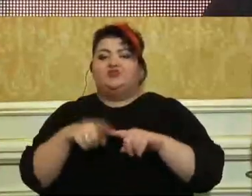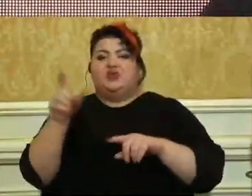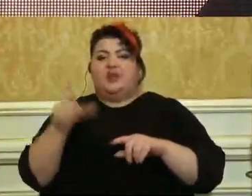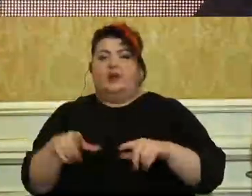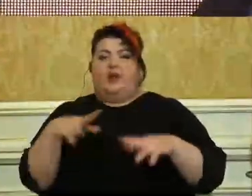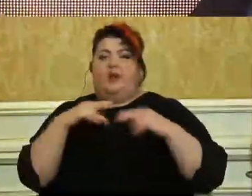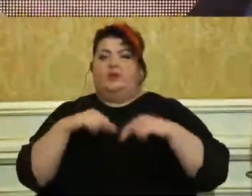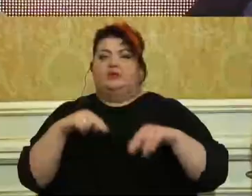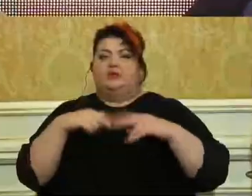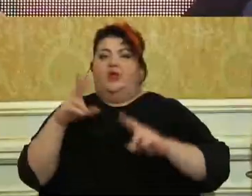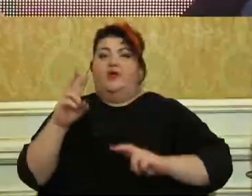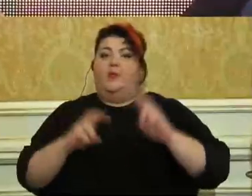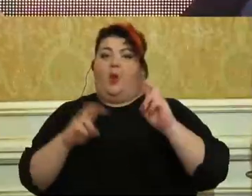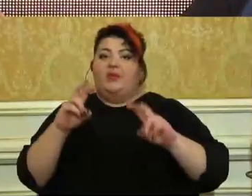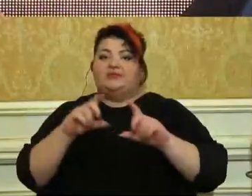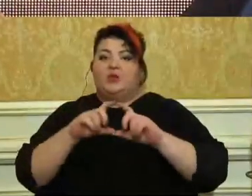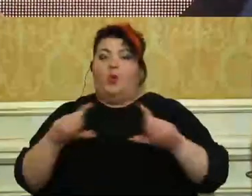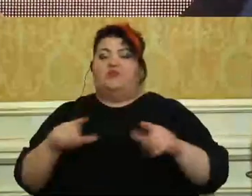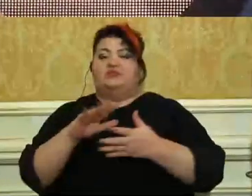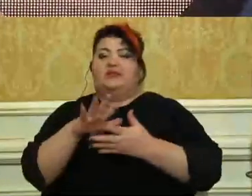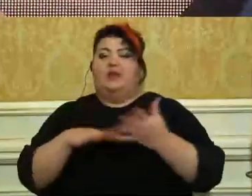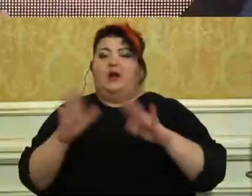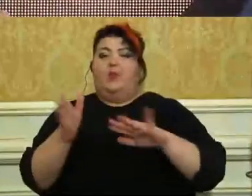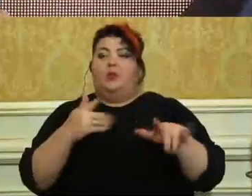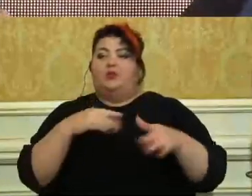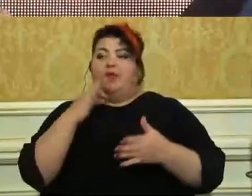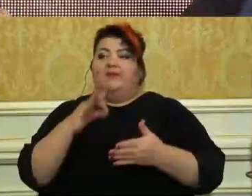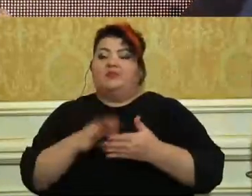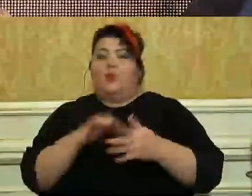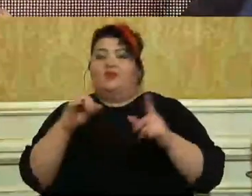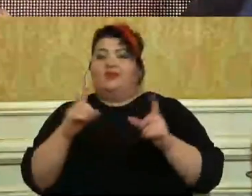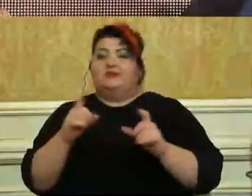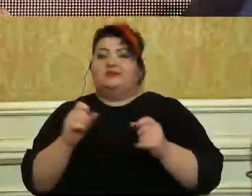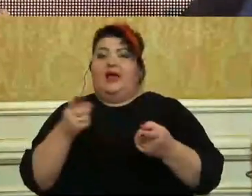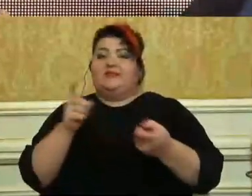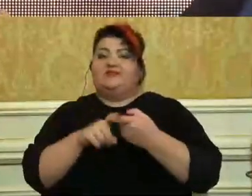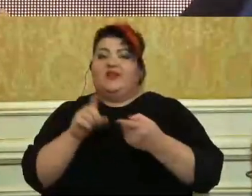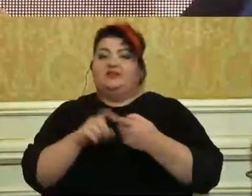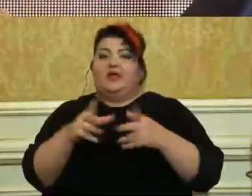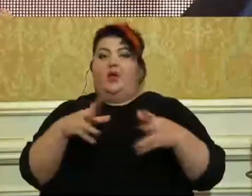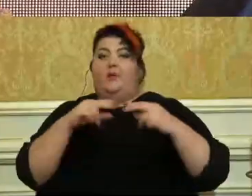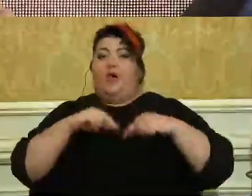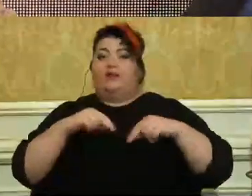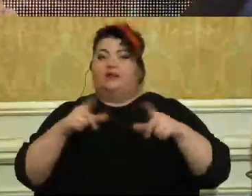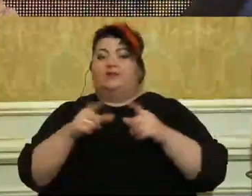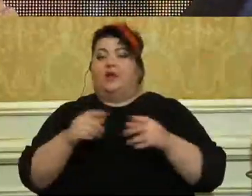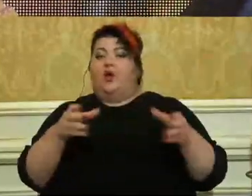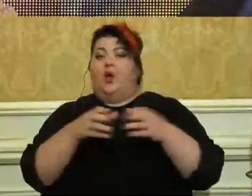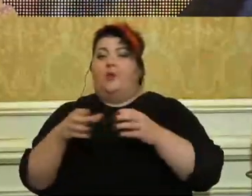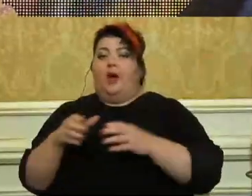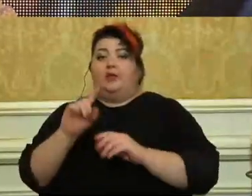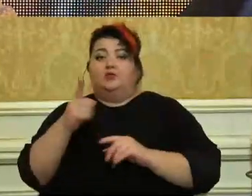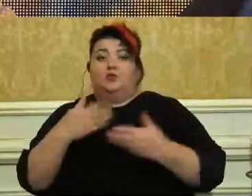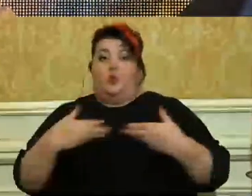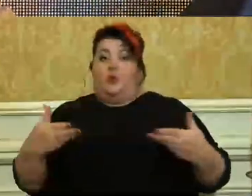then I was in charge of partnerships with companies. And why was I elected? I was elected